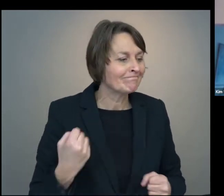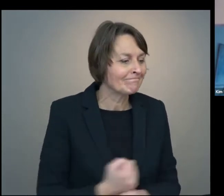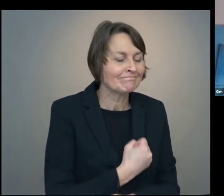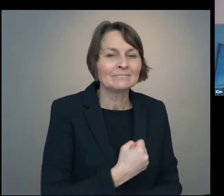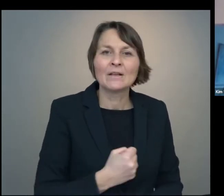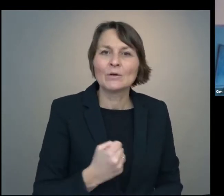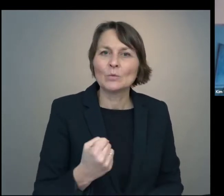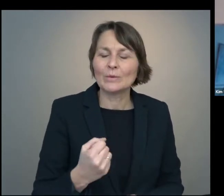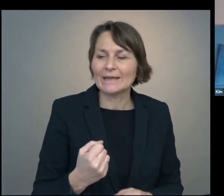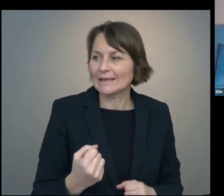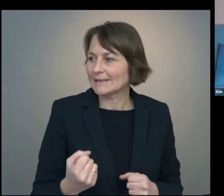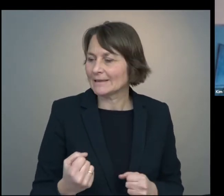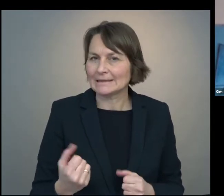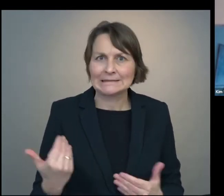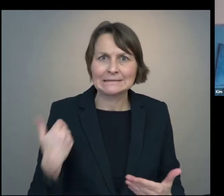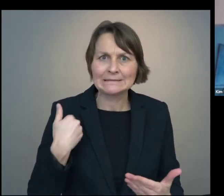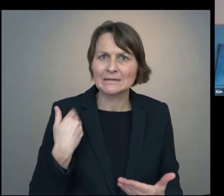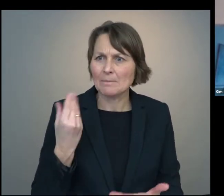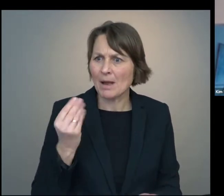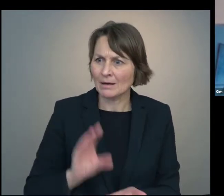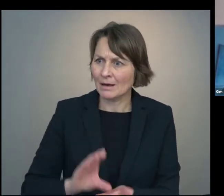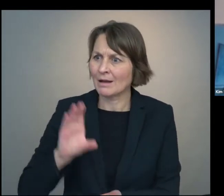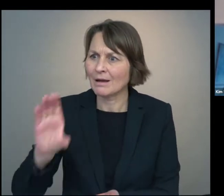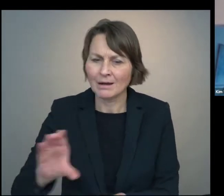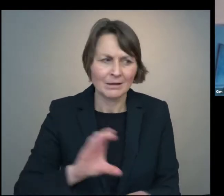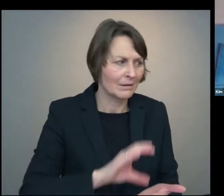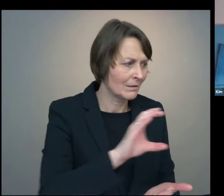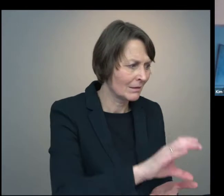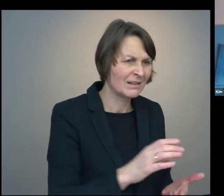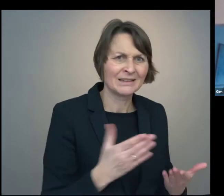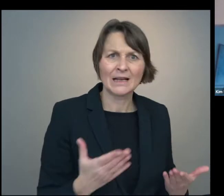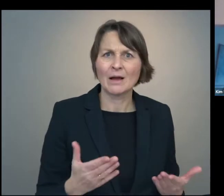just invested, and how will this end